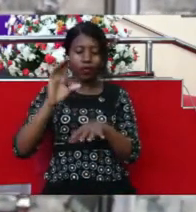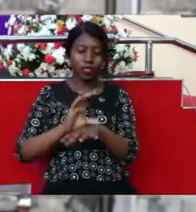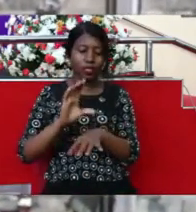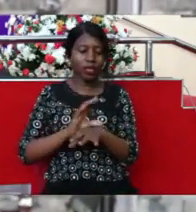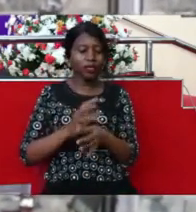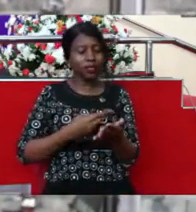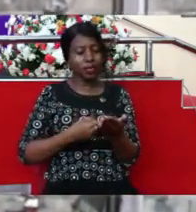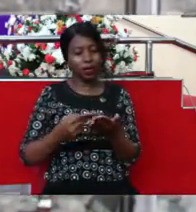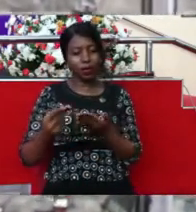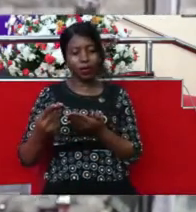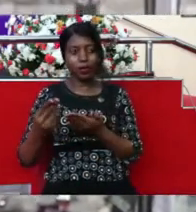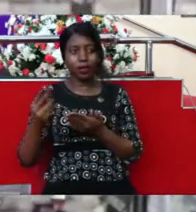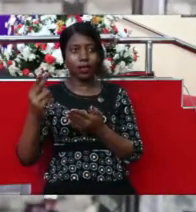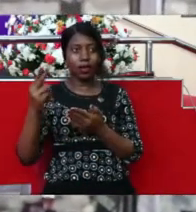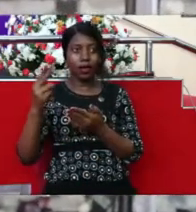message.